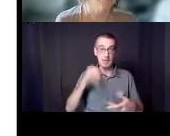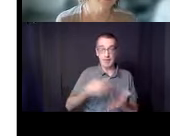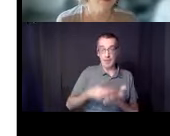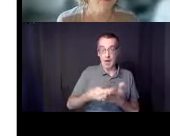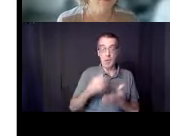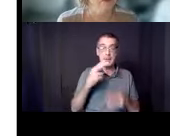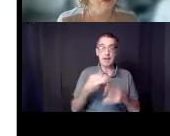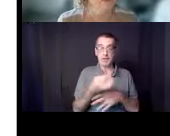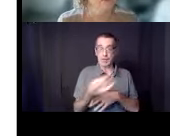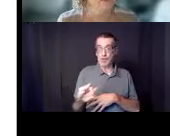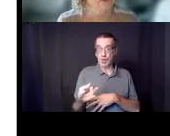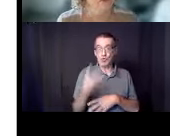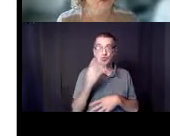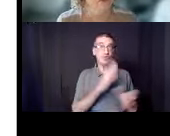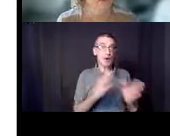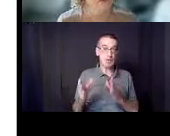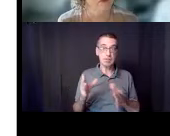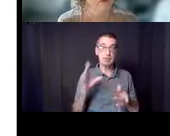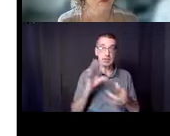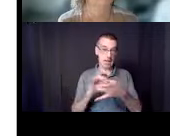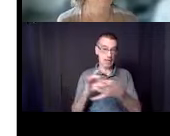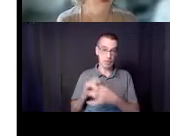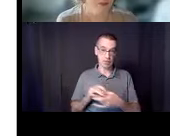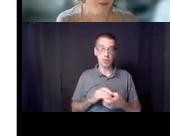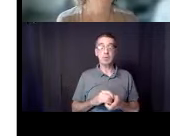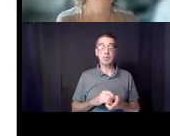a few strategies connections.